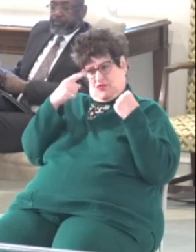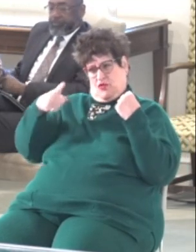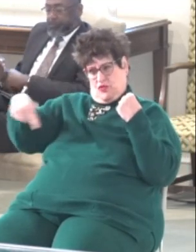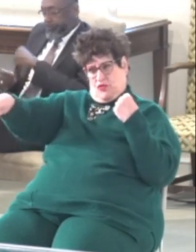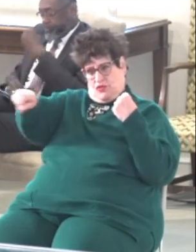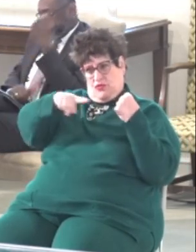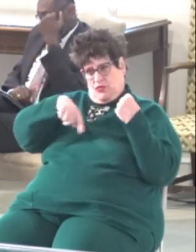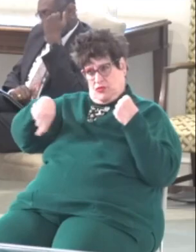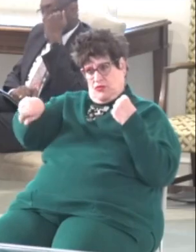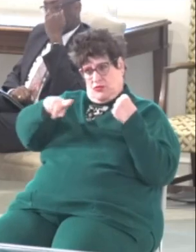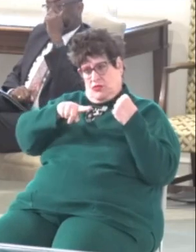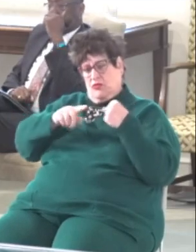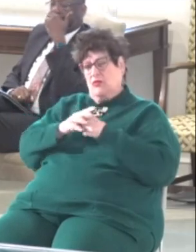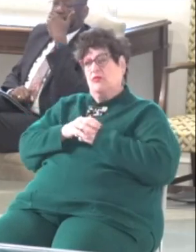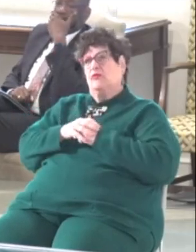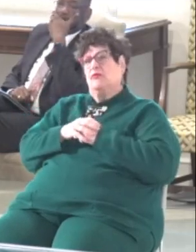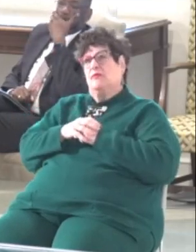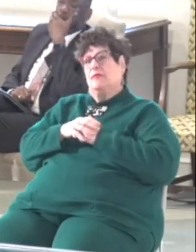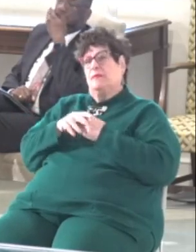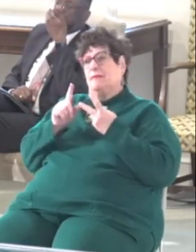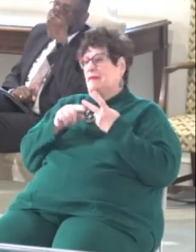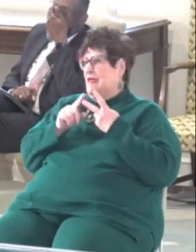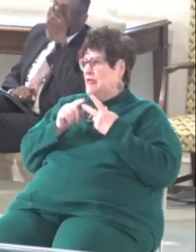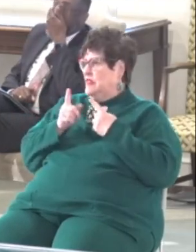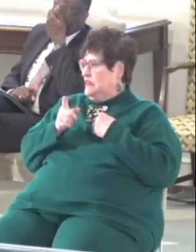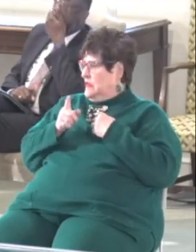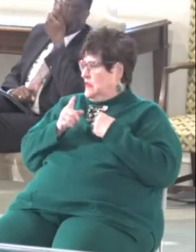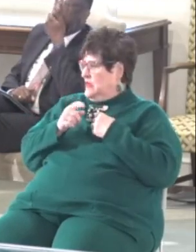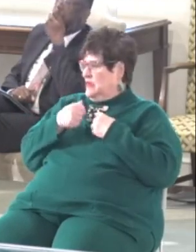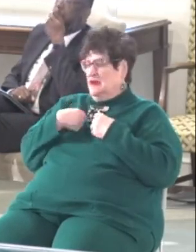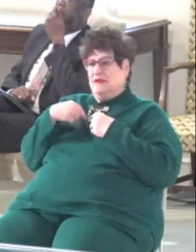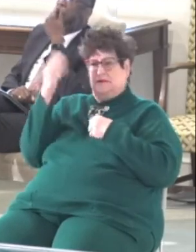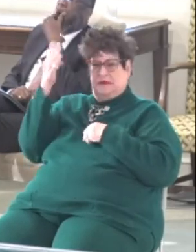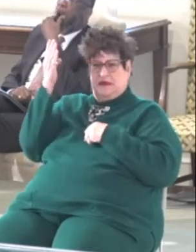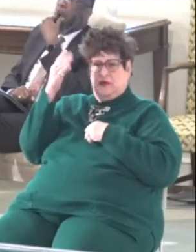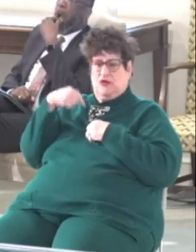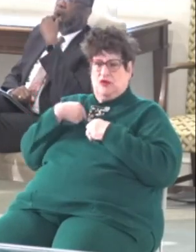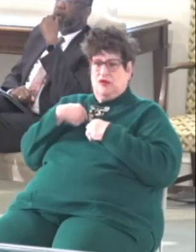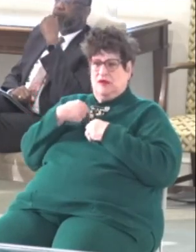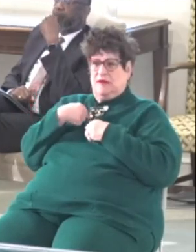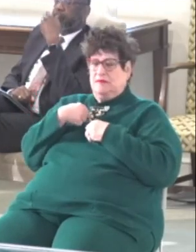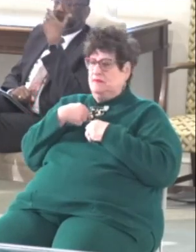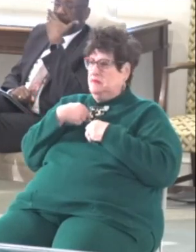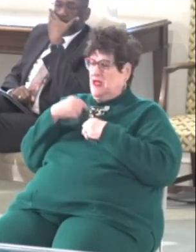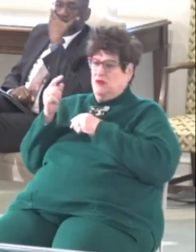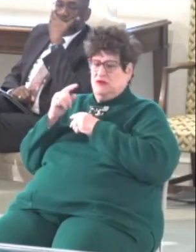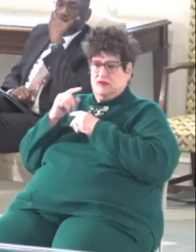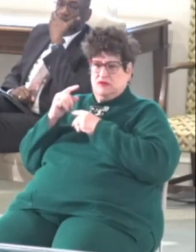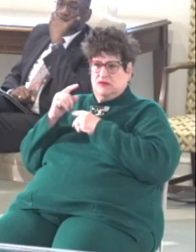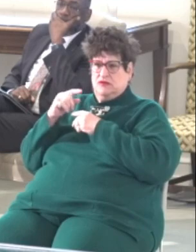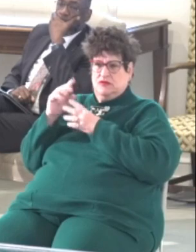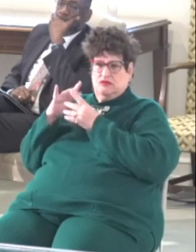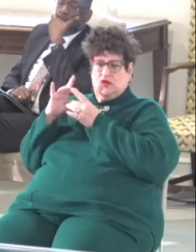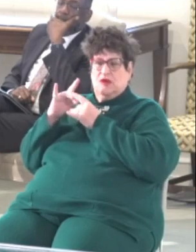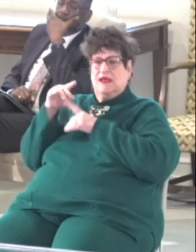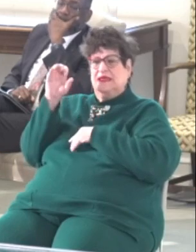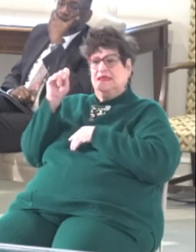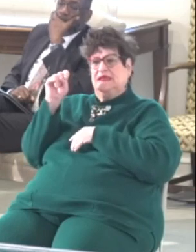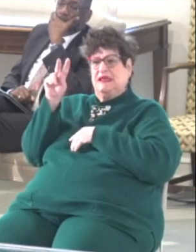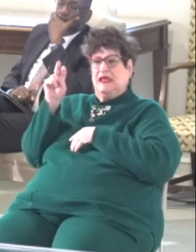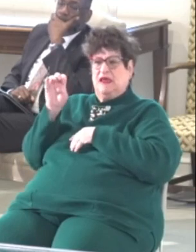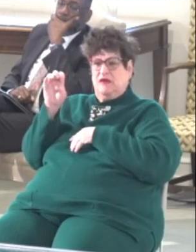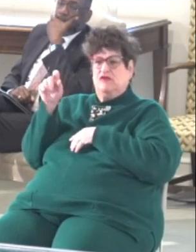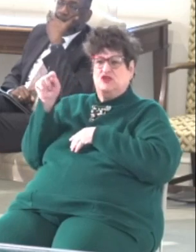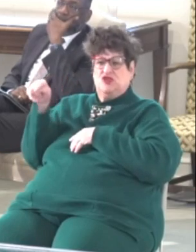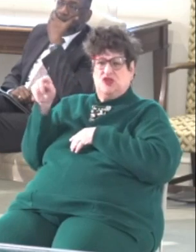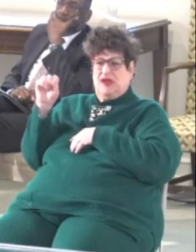And so the second thinker that I was in dialogue in this last month is Steve Schick. He's written